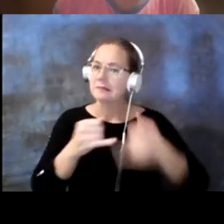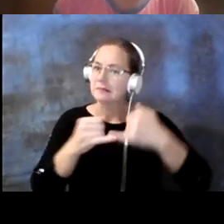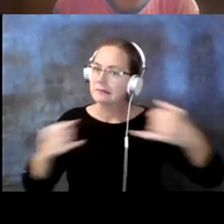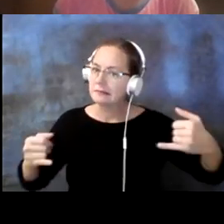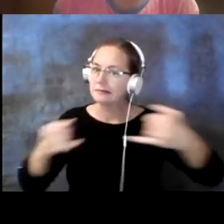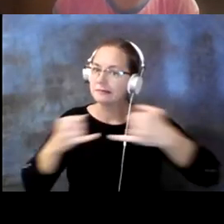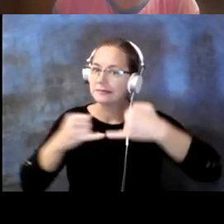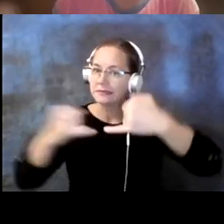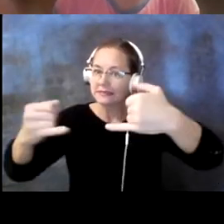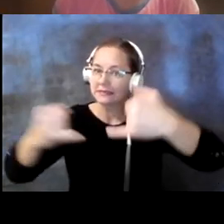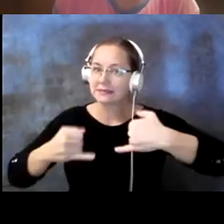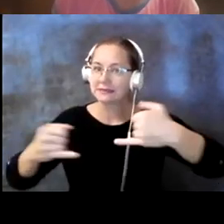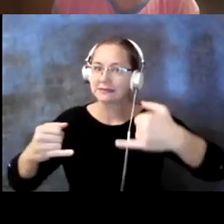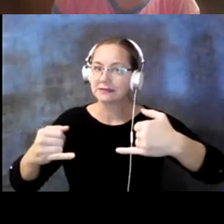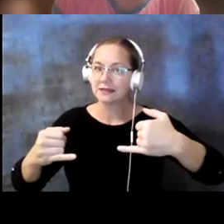the